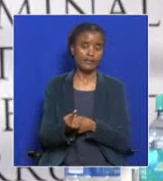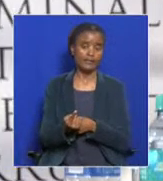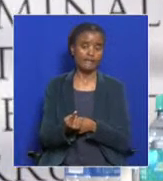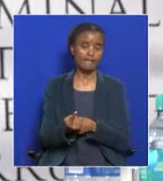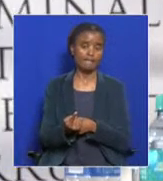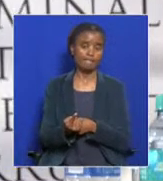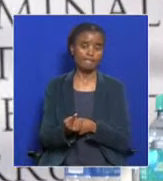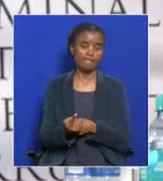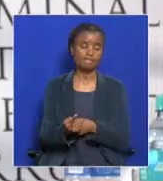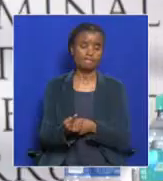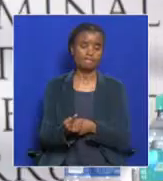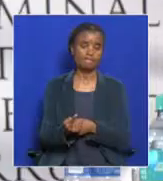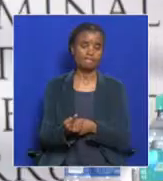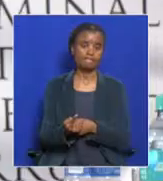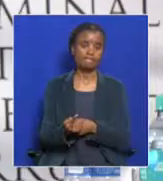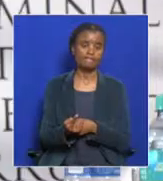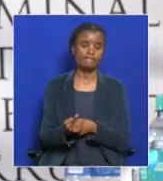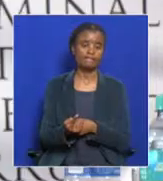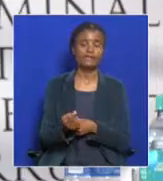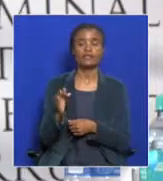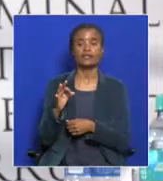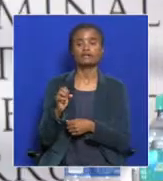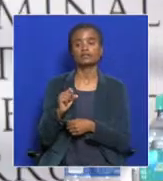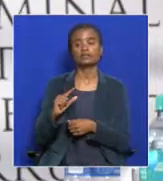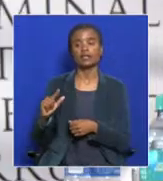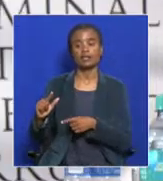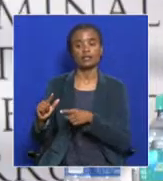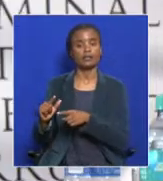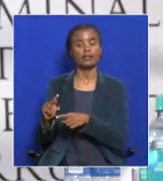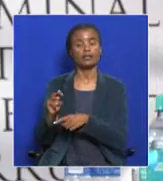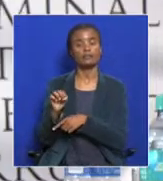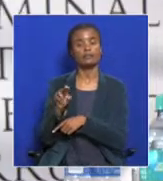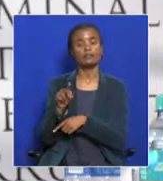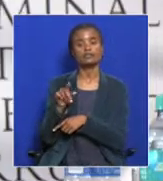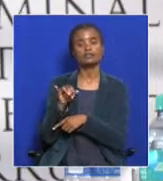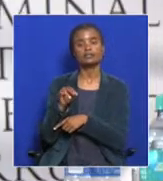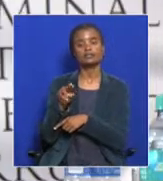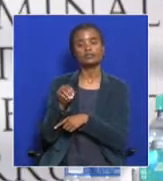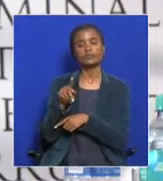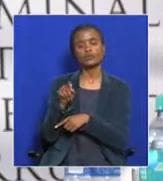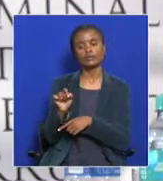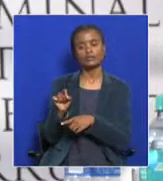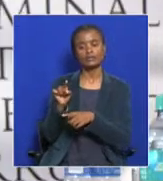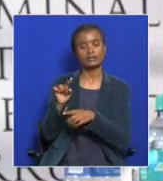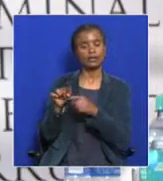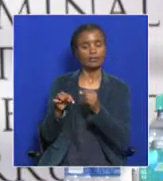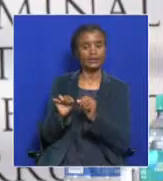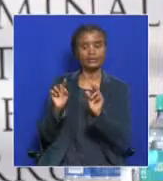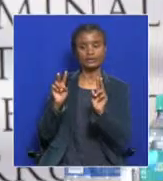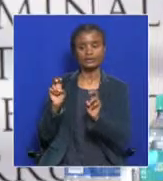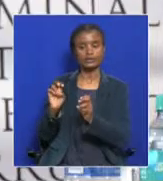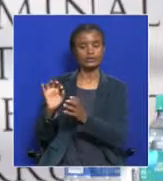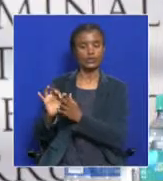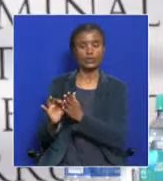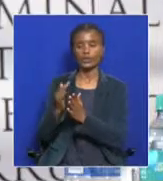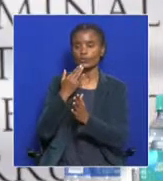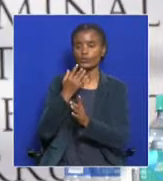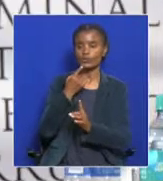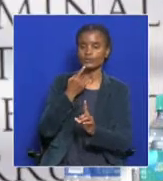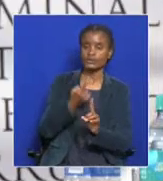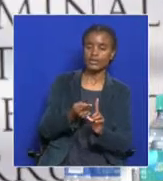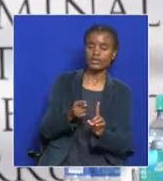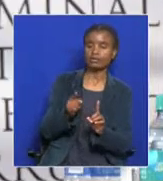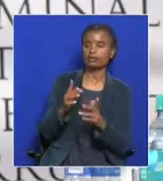against FSL Amazim Toti as to who said what on what day and what was the content of the conversation, because you went